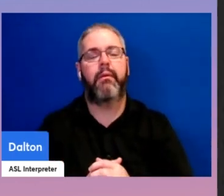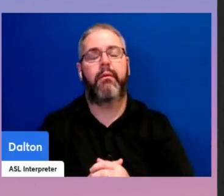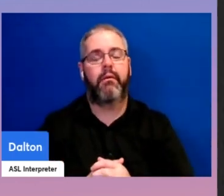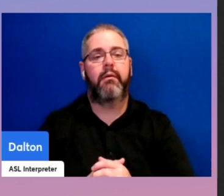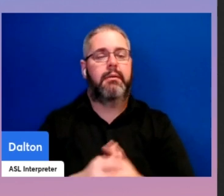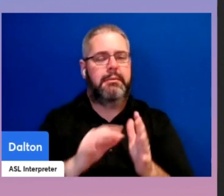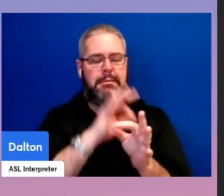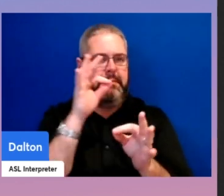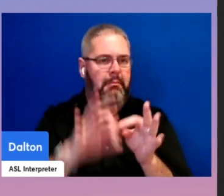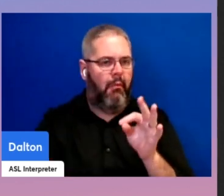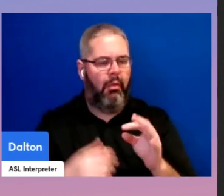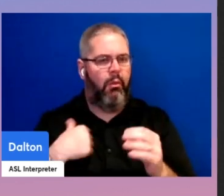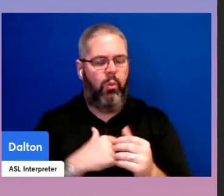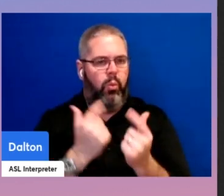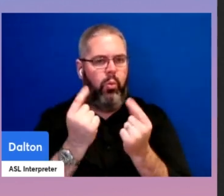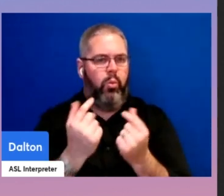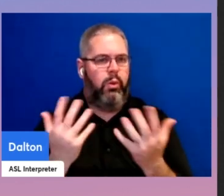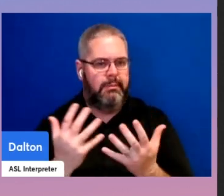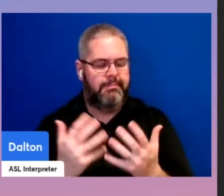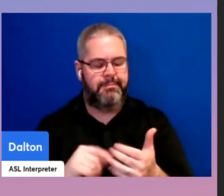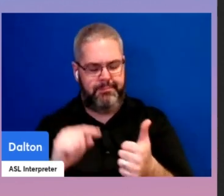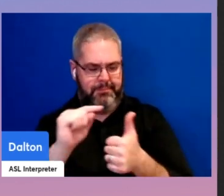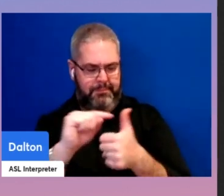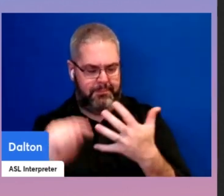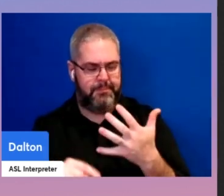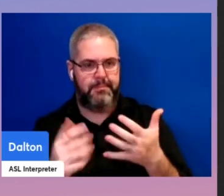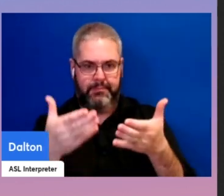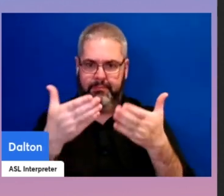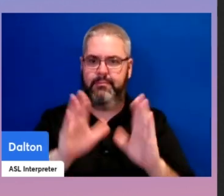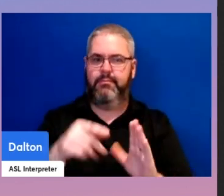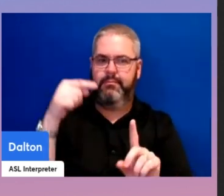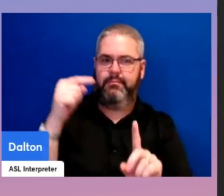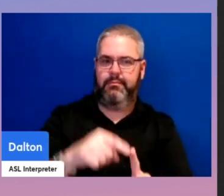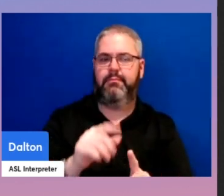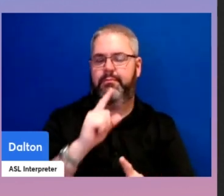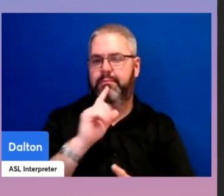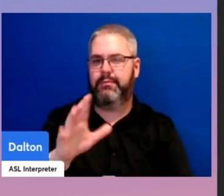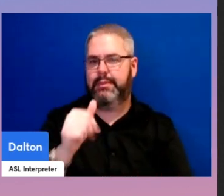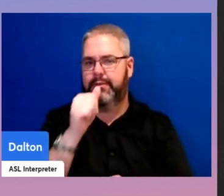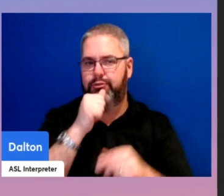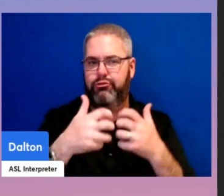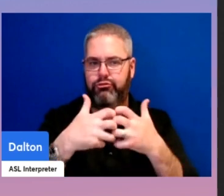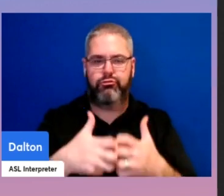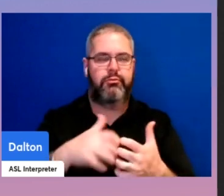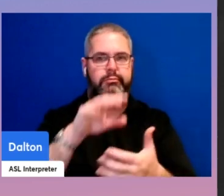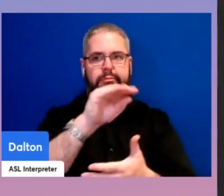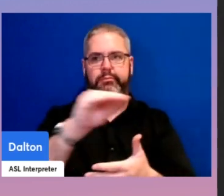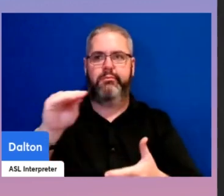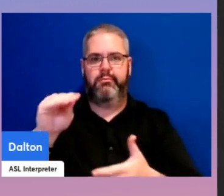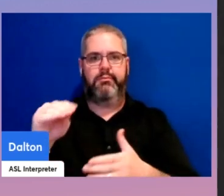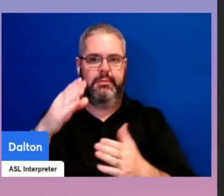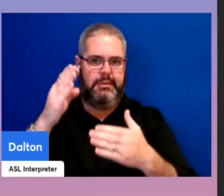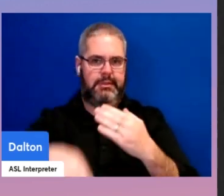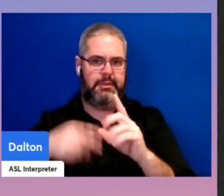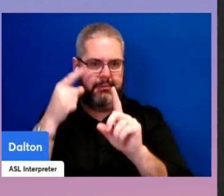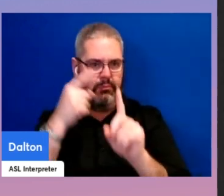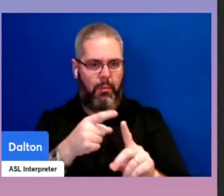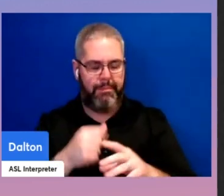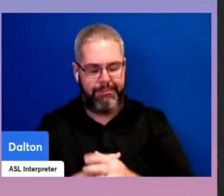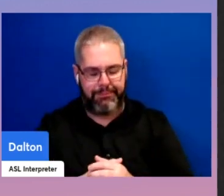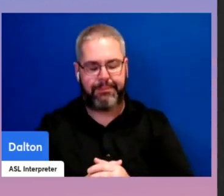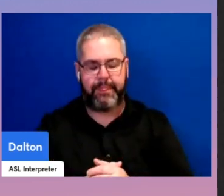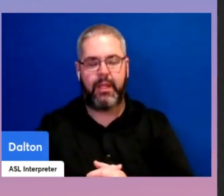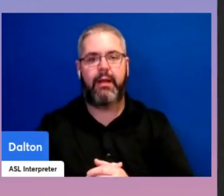just did a few things here. We enabled this transit secrets engine and mounted it at the transit endpoint. We then go ahead and create